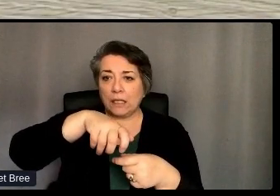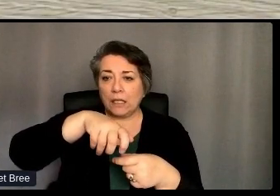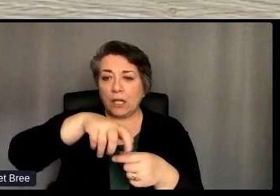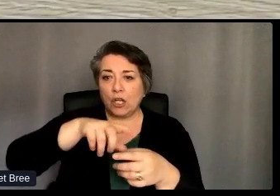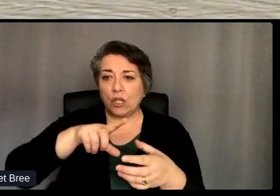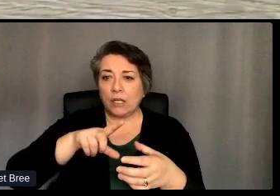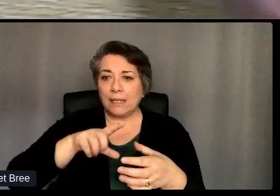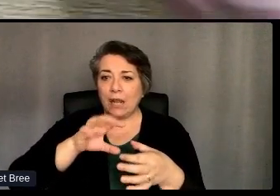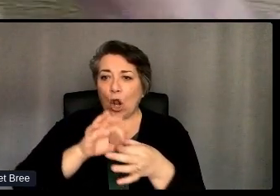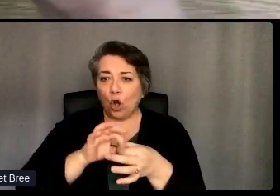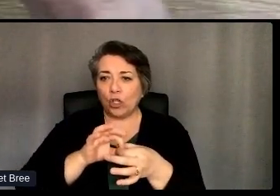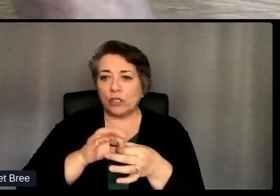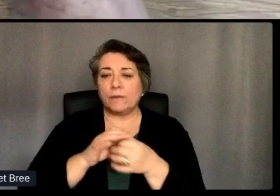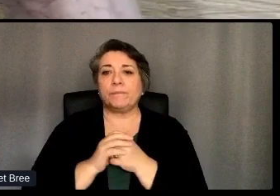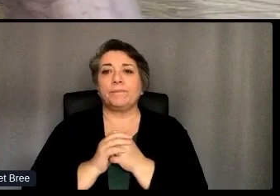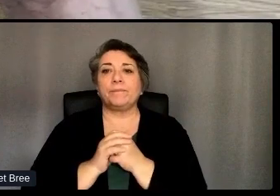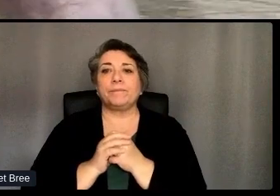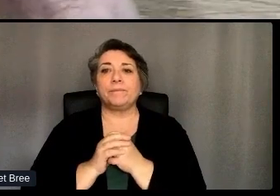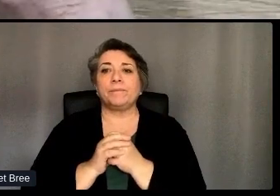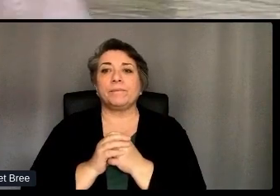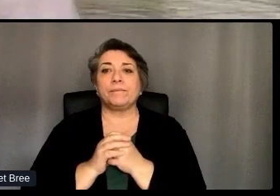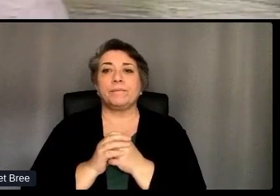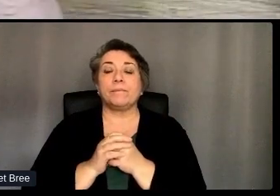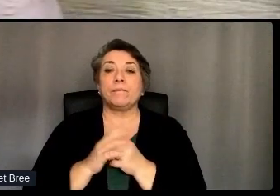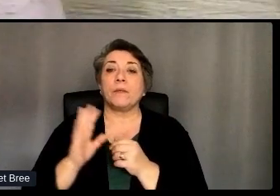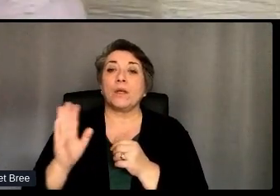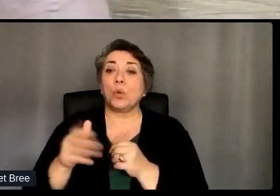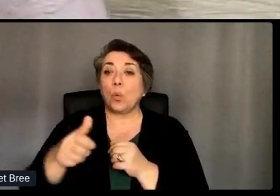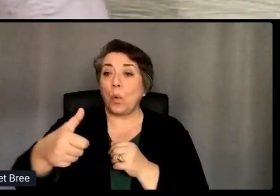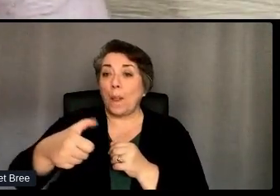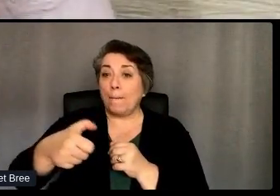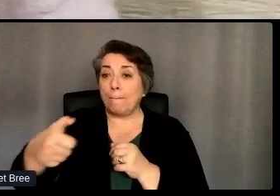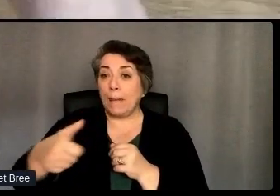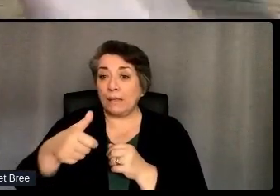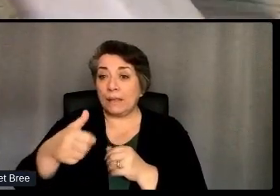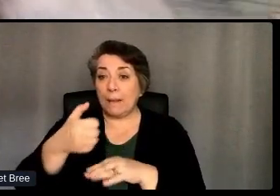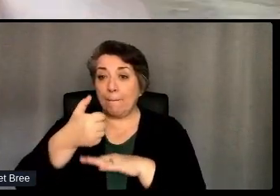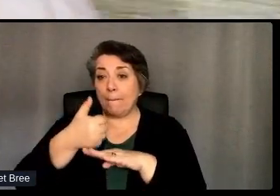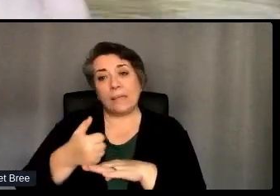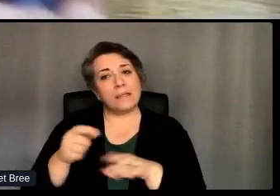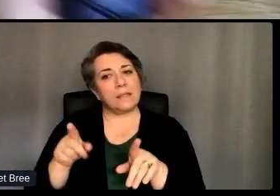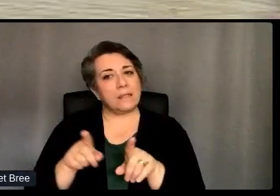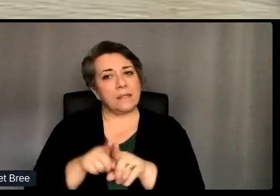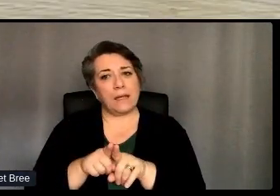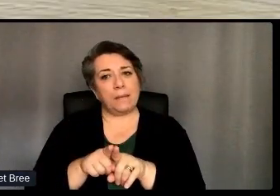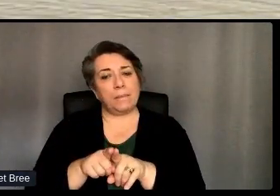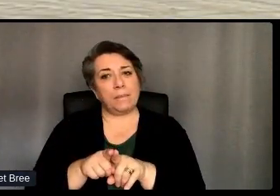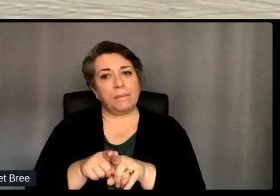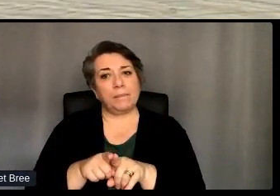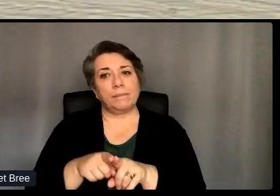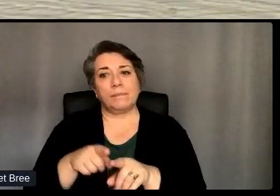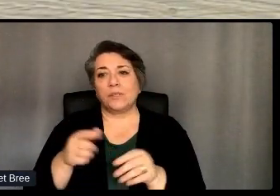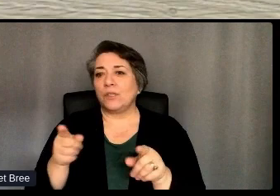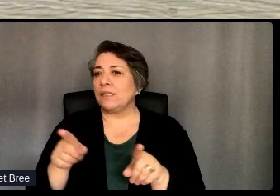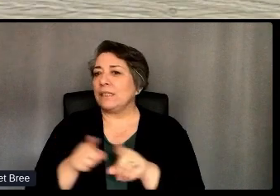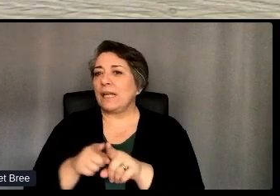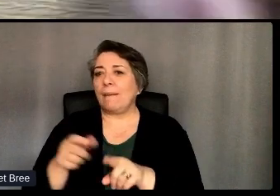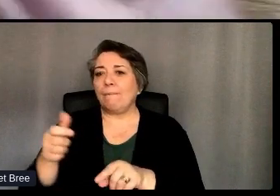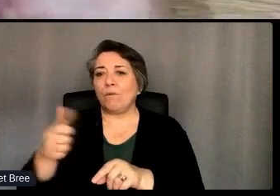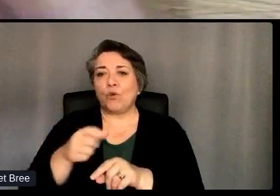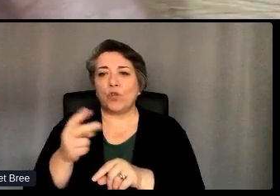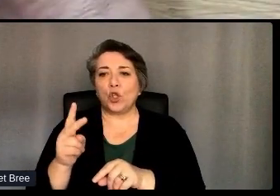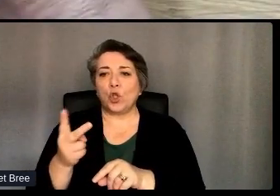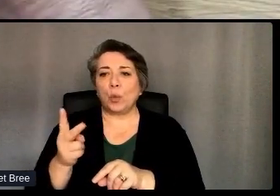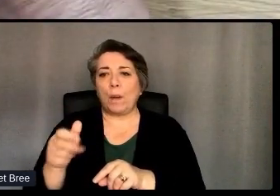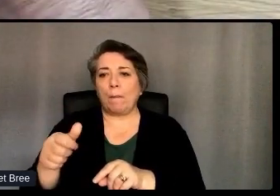And as mentioned before, all the button bases are the same. What changes is the topper. So same for the dual button here.